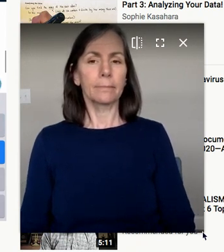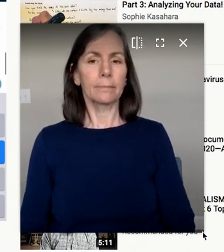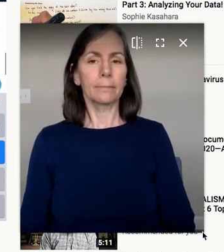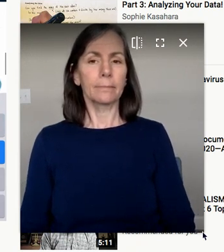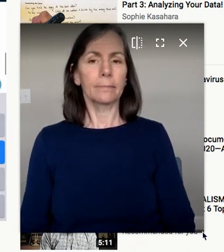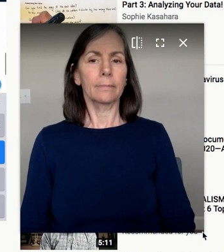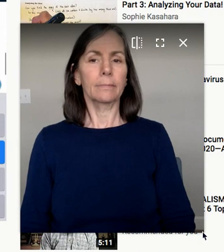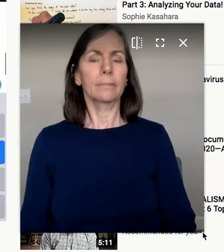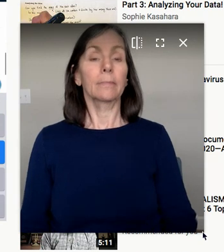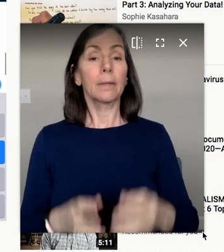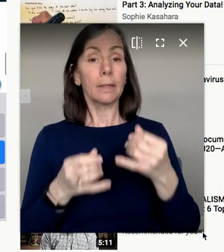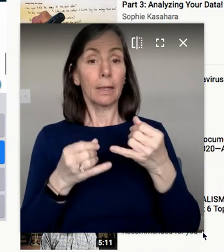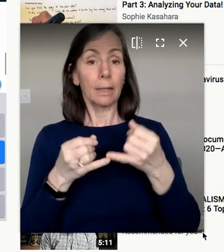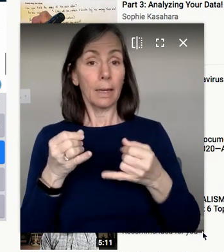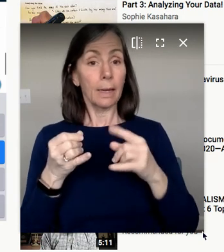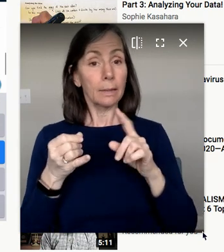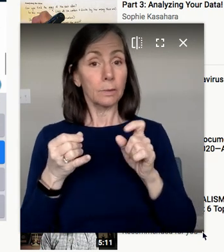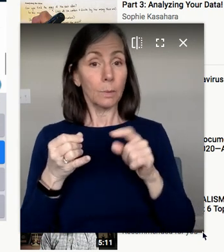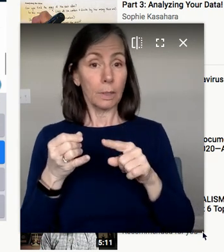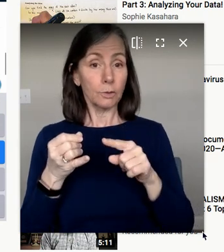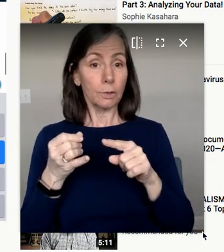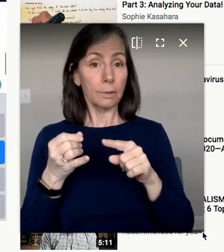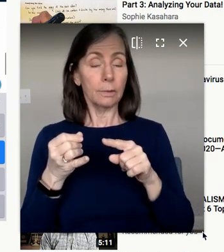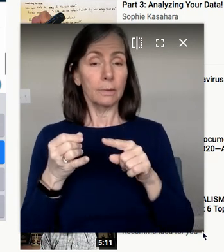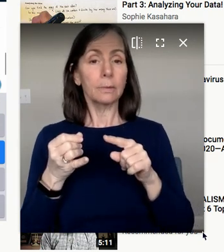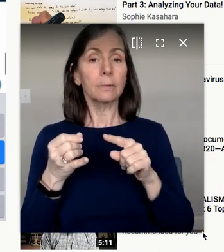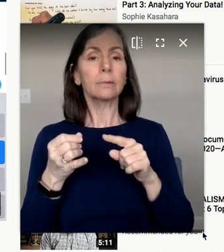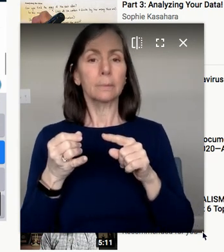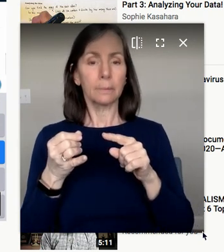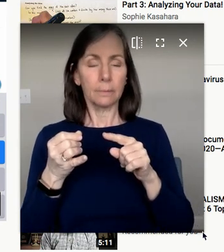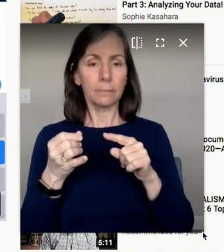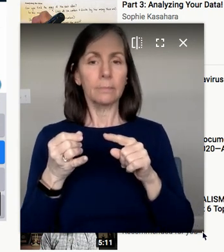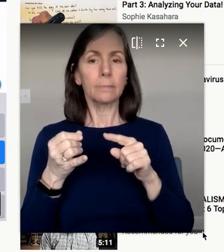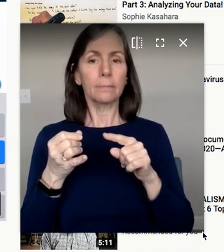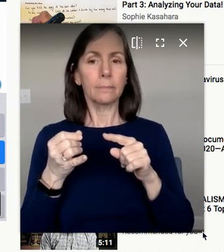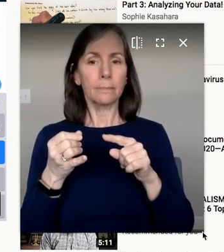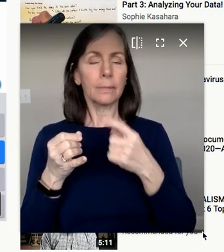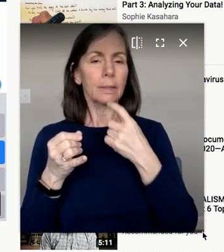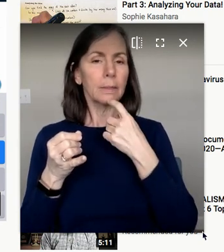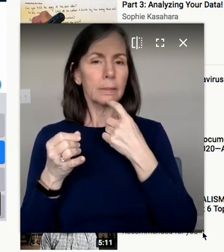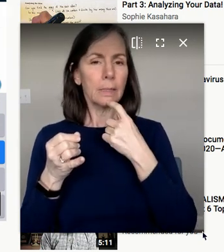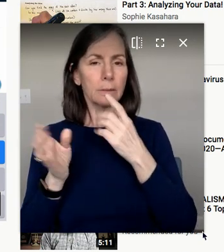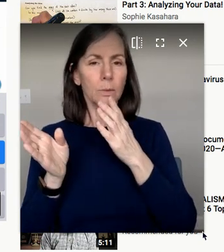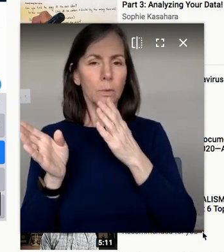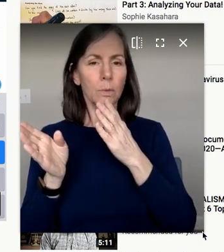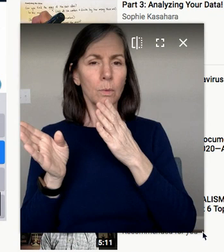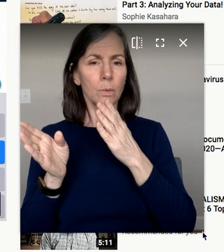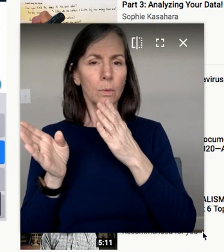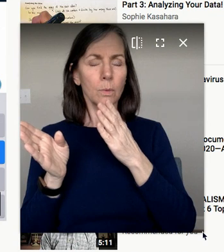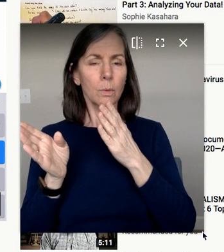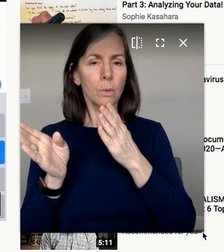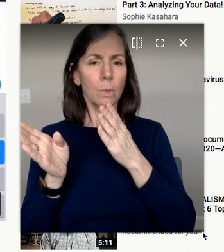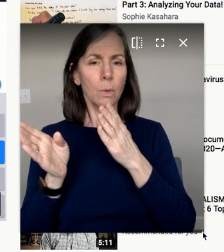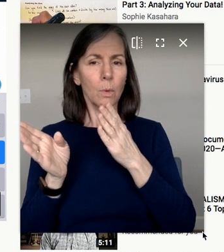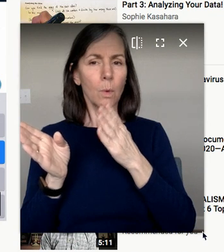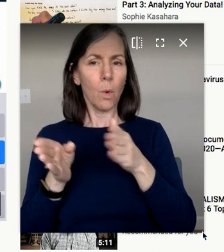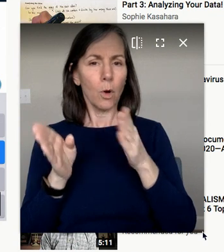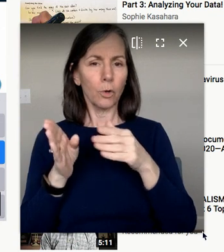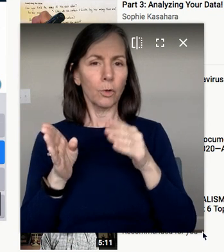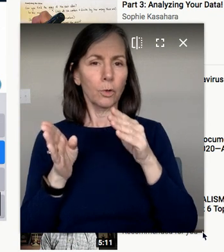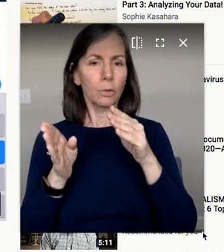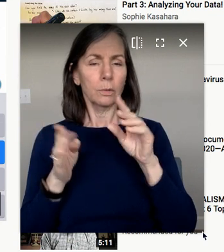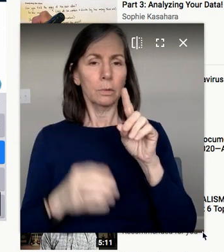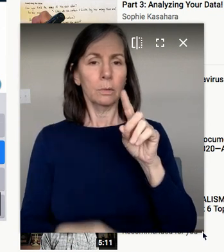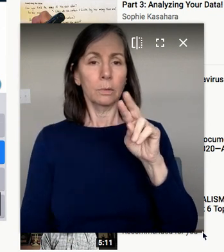Our very last question says, order, drag. So drag means